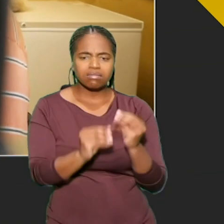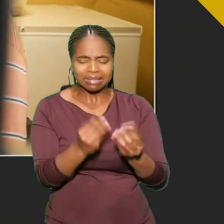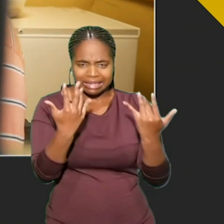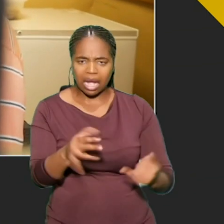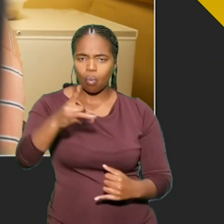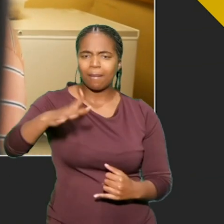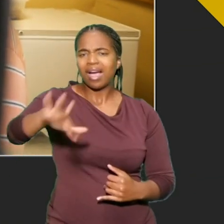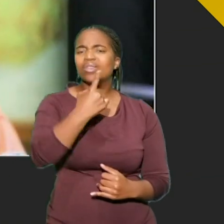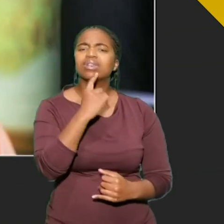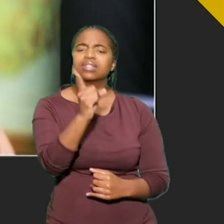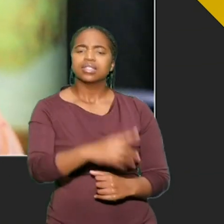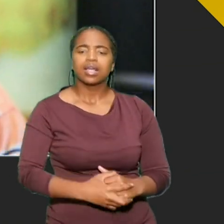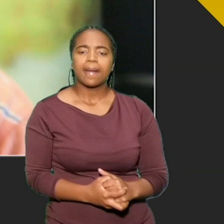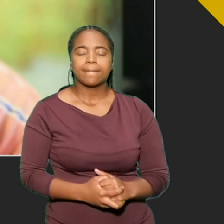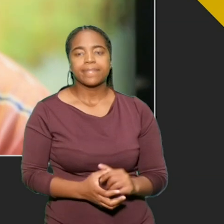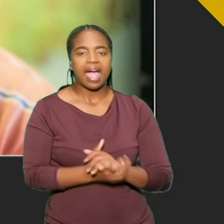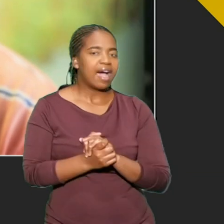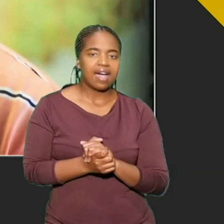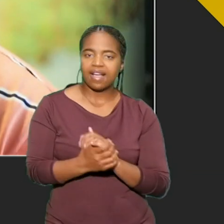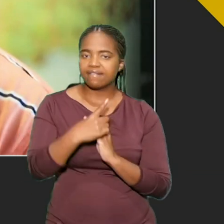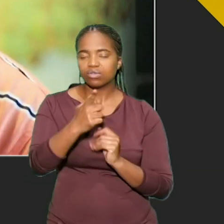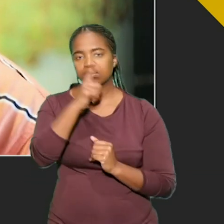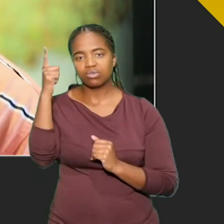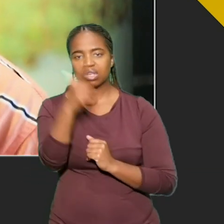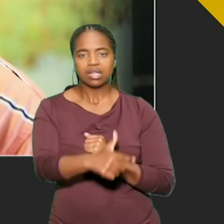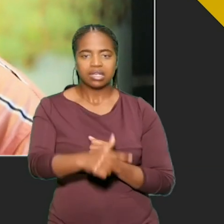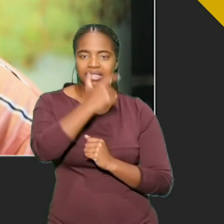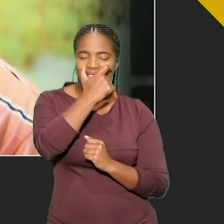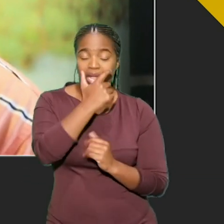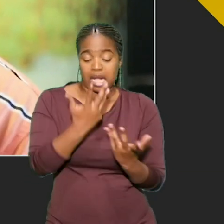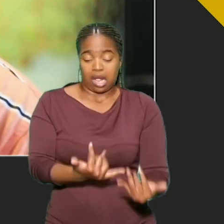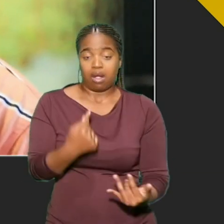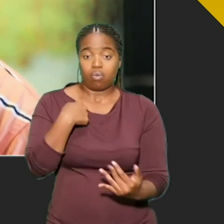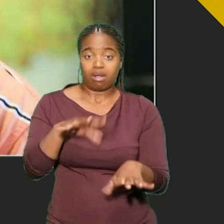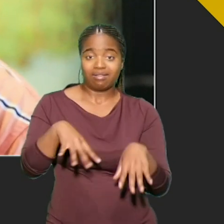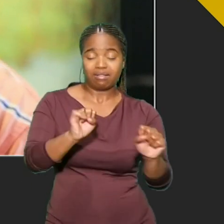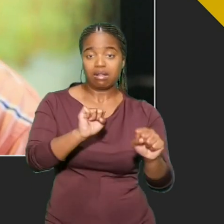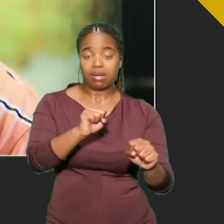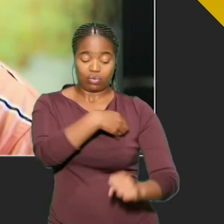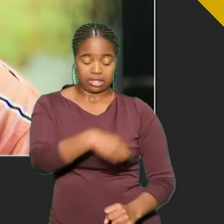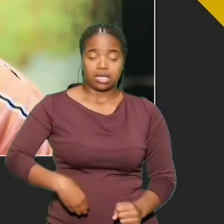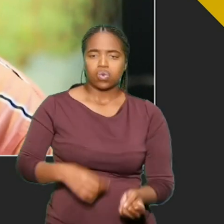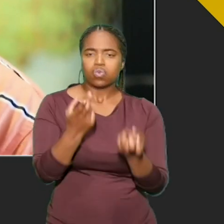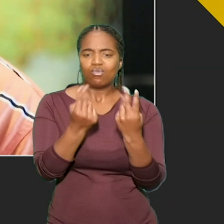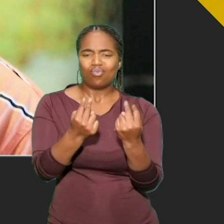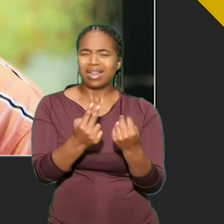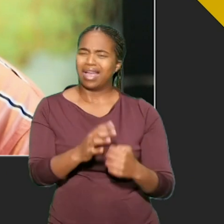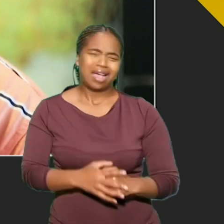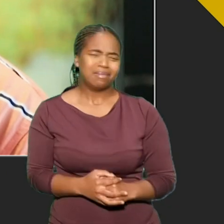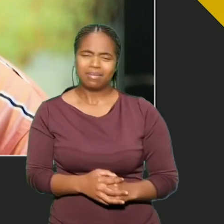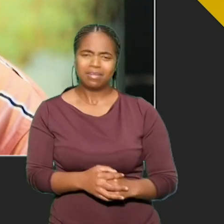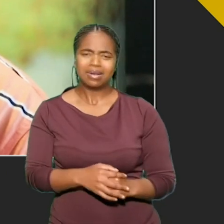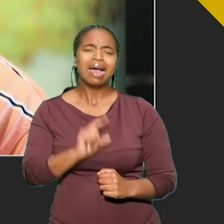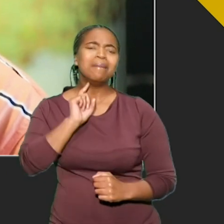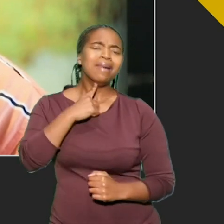esinqawunqawini ungathini kuye Fethu ngamtshela ukuthi nje fethu since ezoba president omusha akayenza ama false promises my